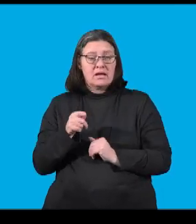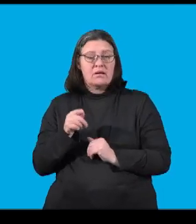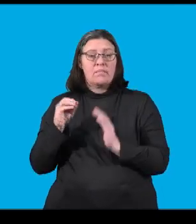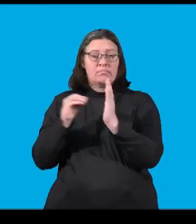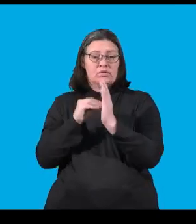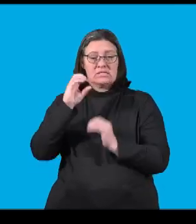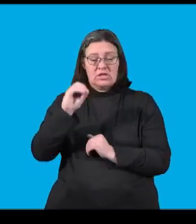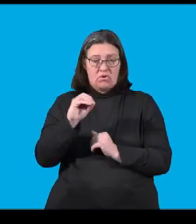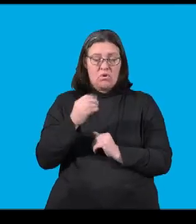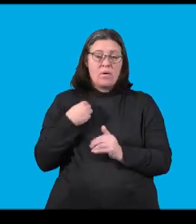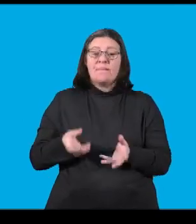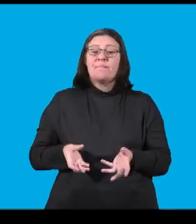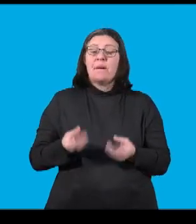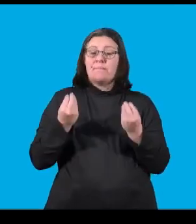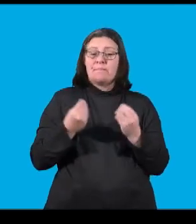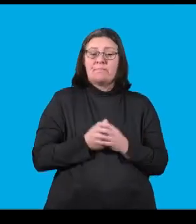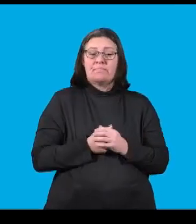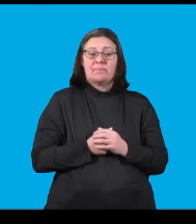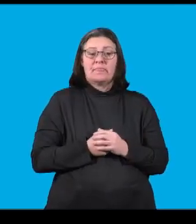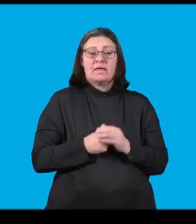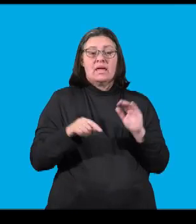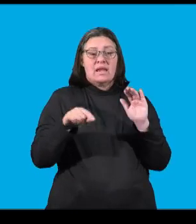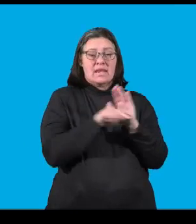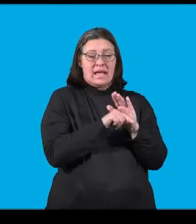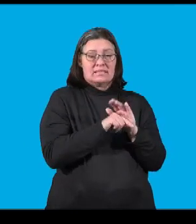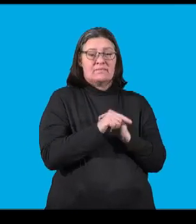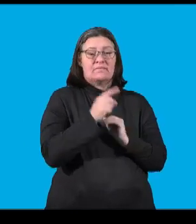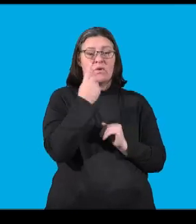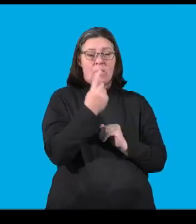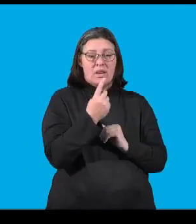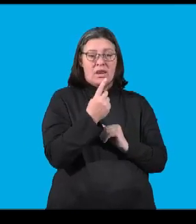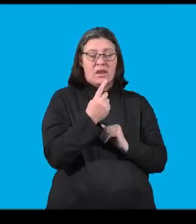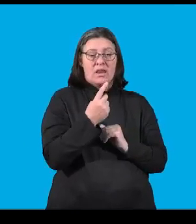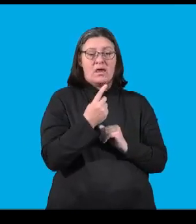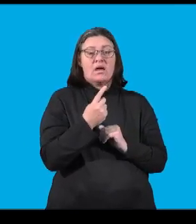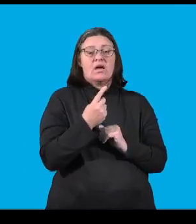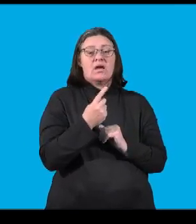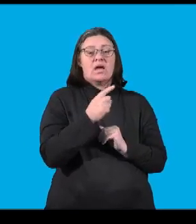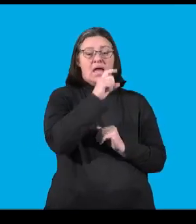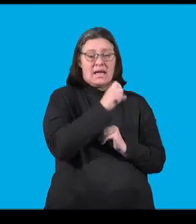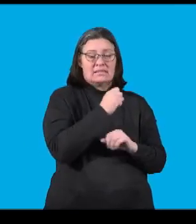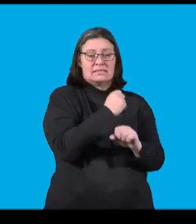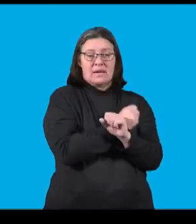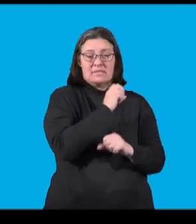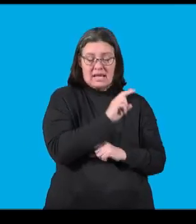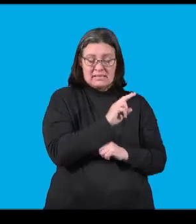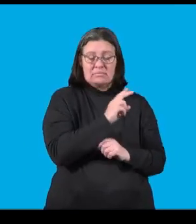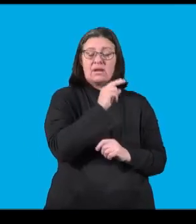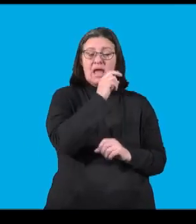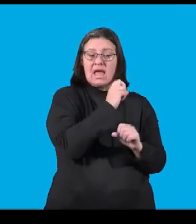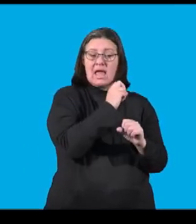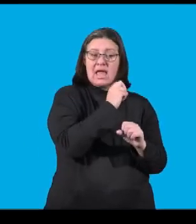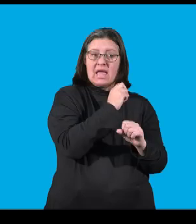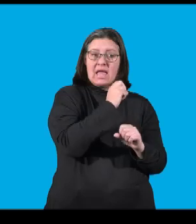value here, we substitute 0, we end up with negative 1 over x times x, which is x